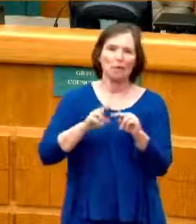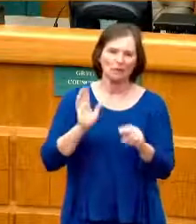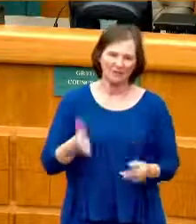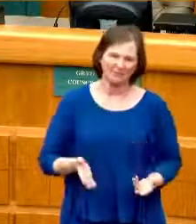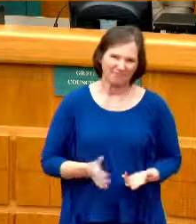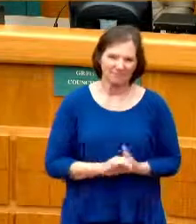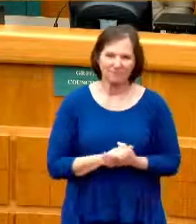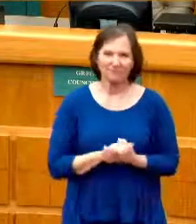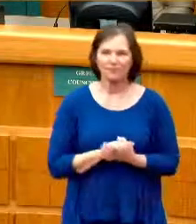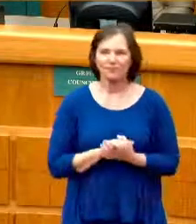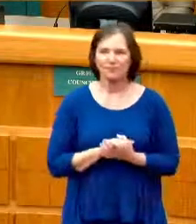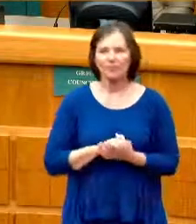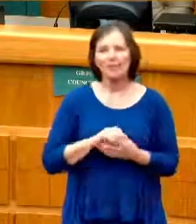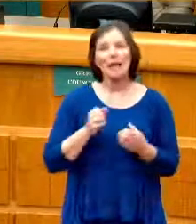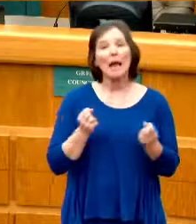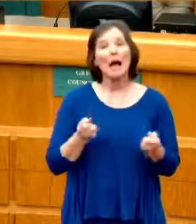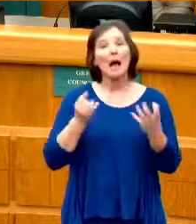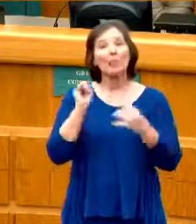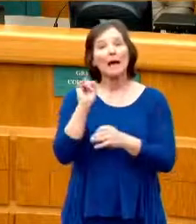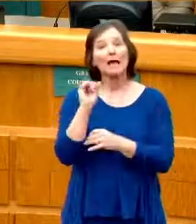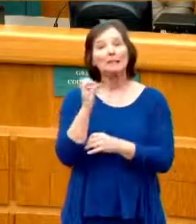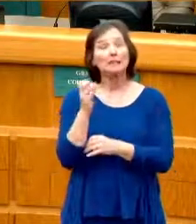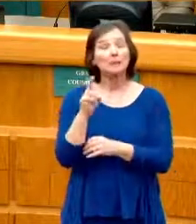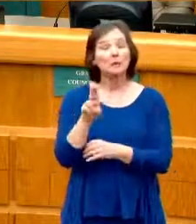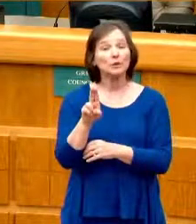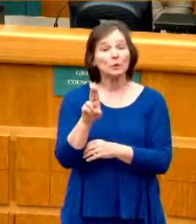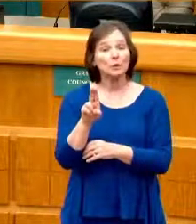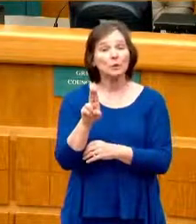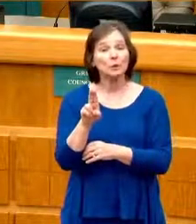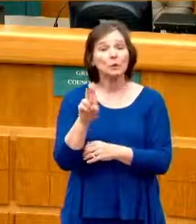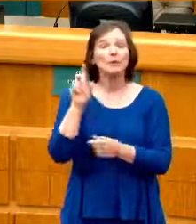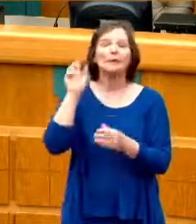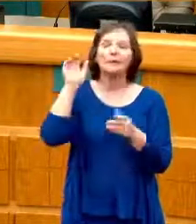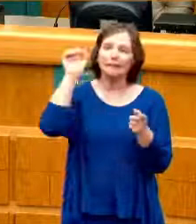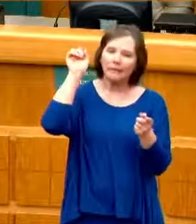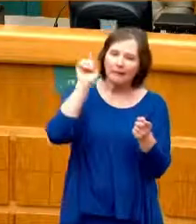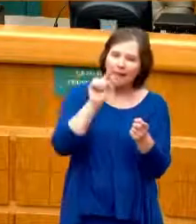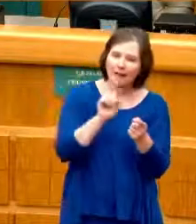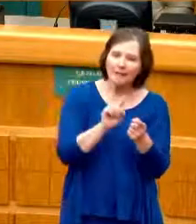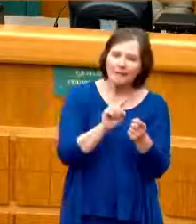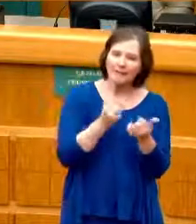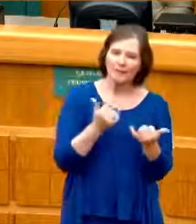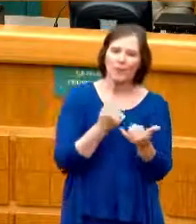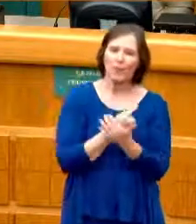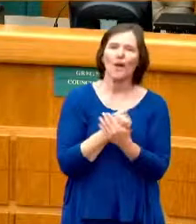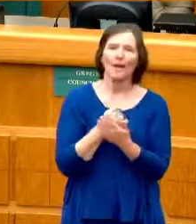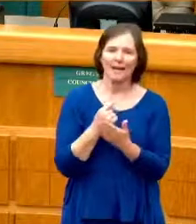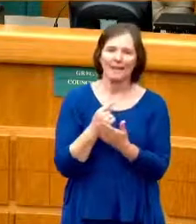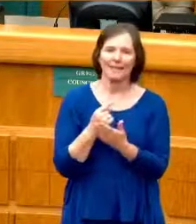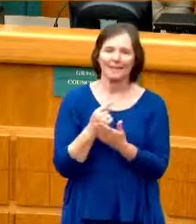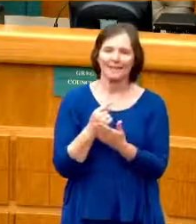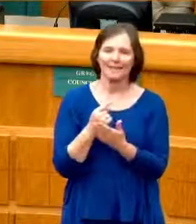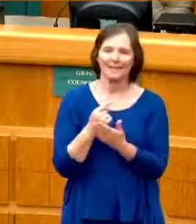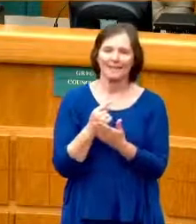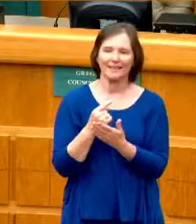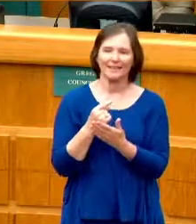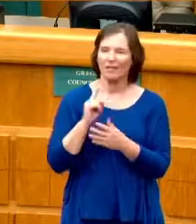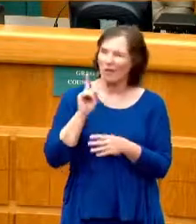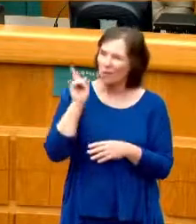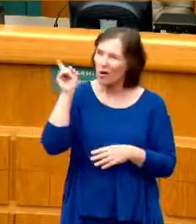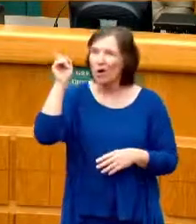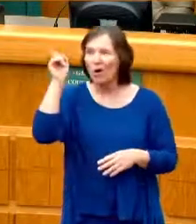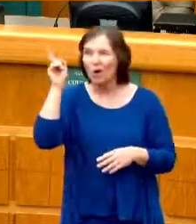These are the ICU patients. On the other hand, you're seeing that you see a downward trend this week. So you see 22 at the far